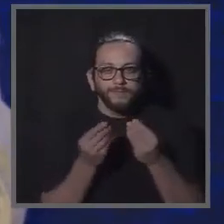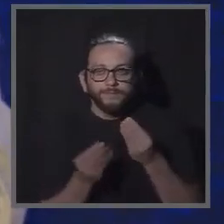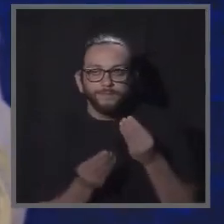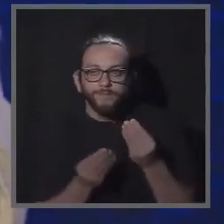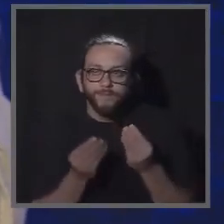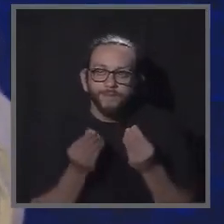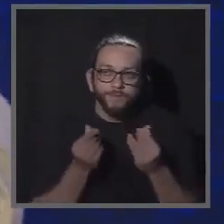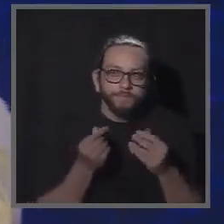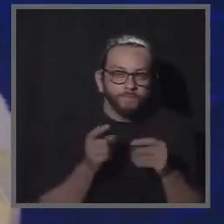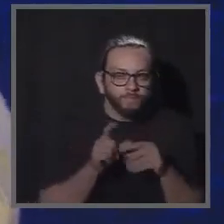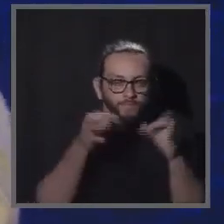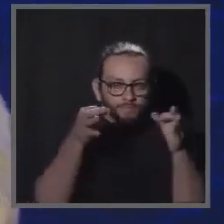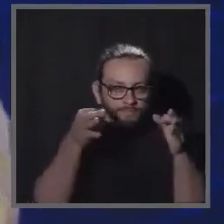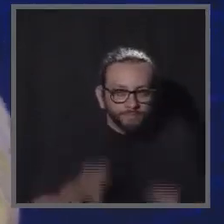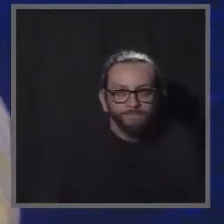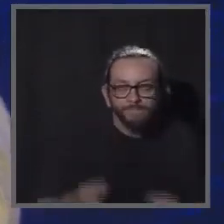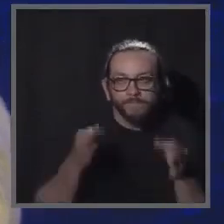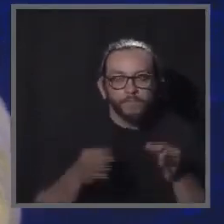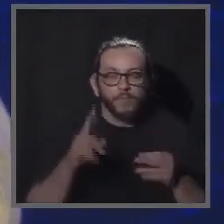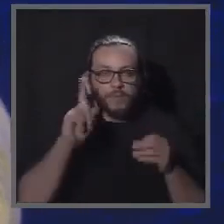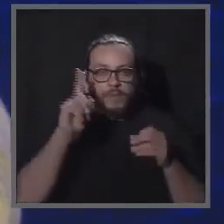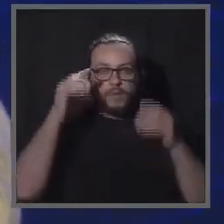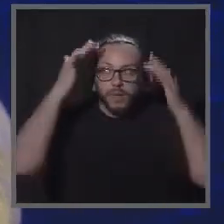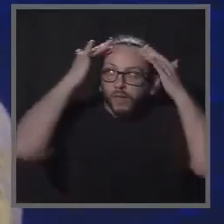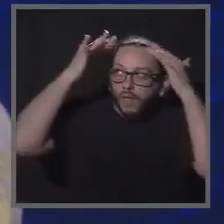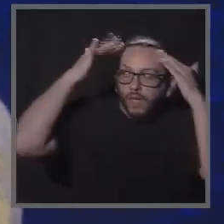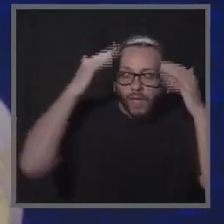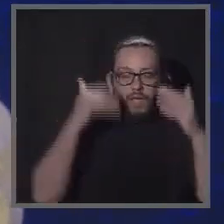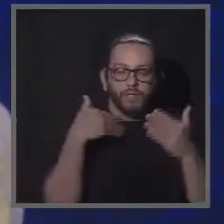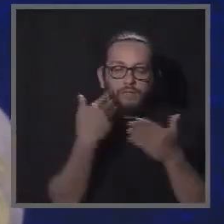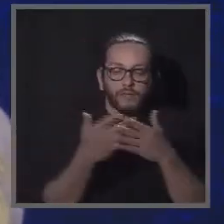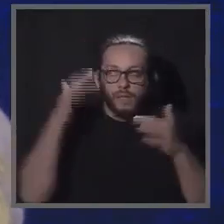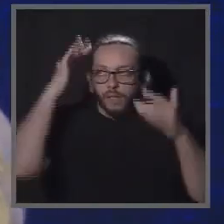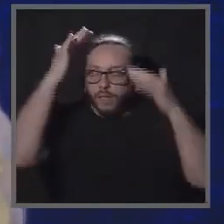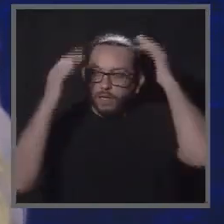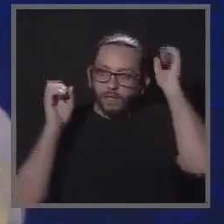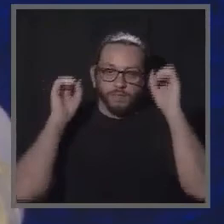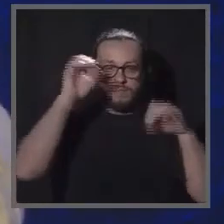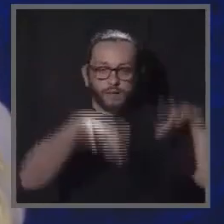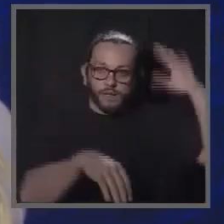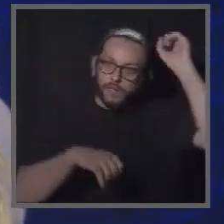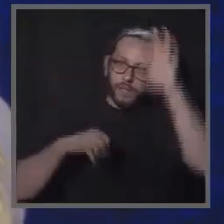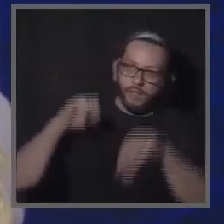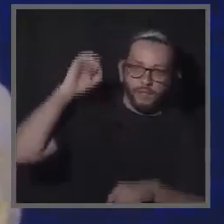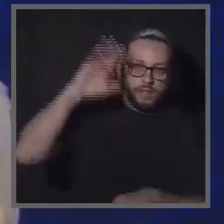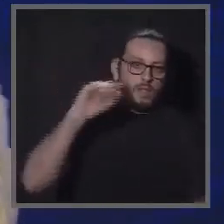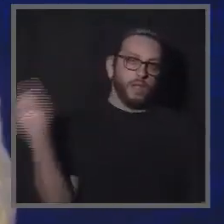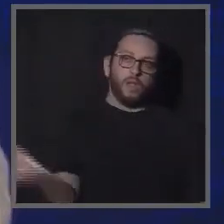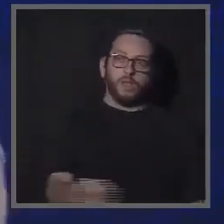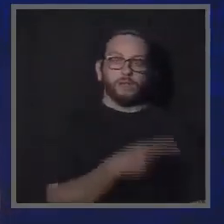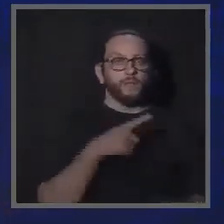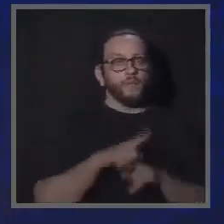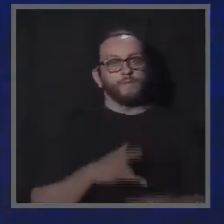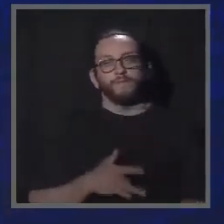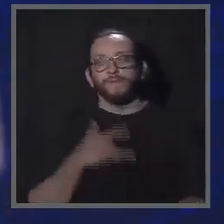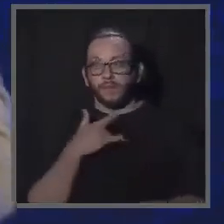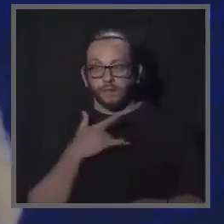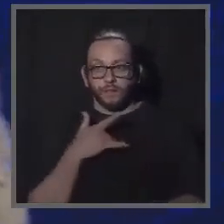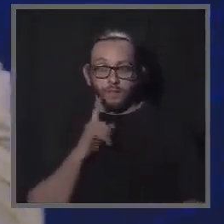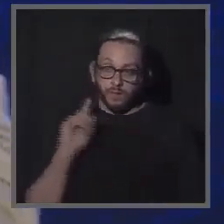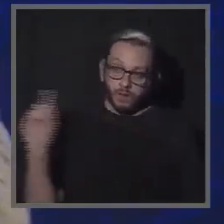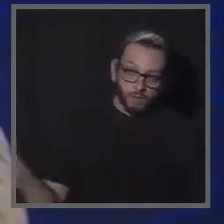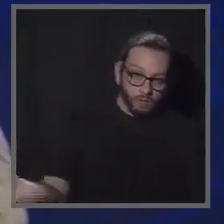beginning, and they are in fact just an illusion. And this causes this sense of lack of efficiency. When